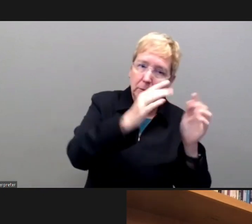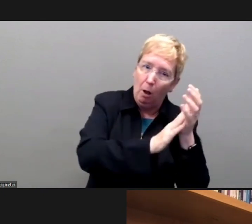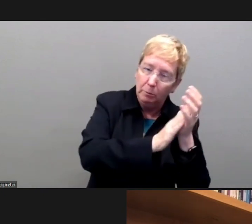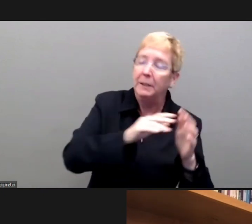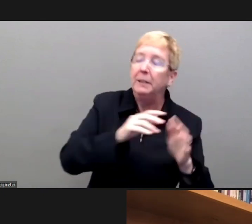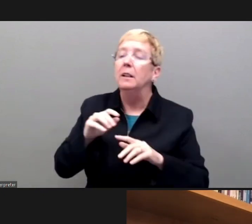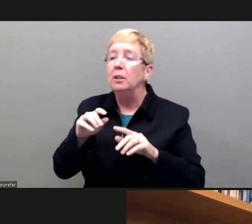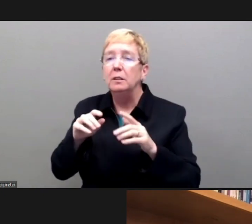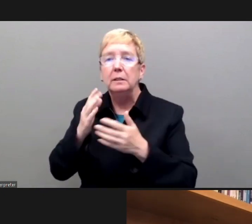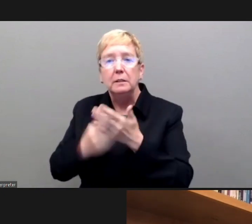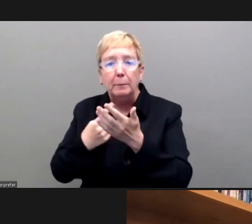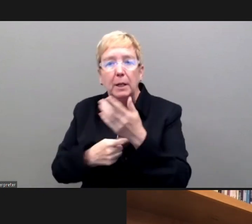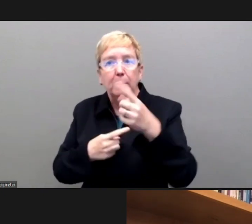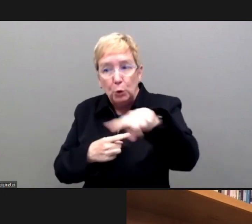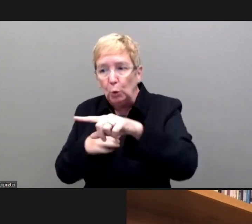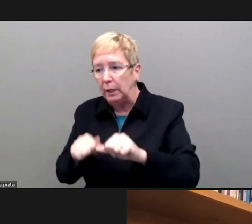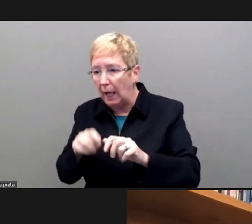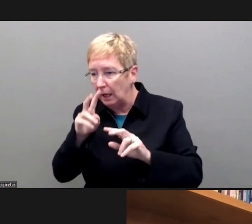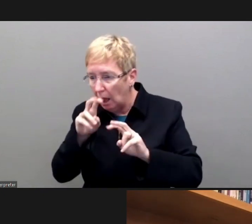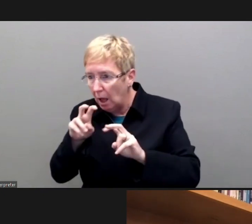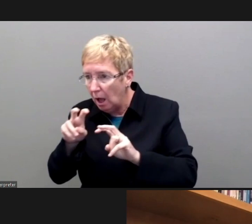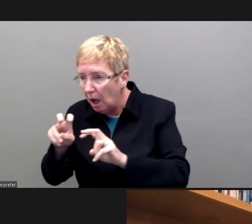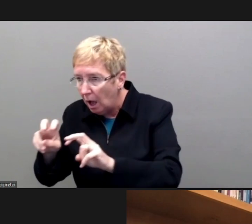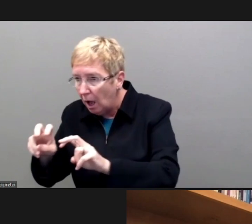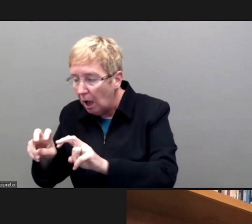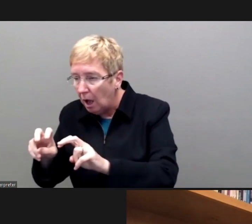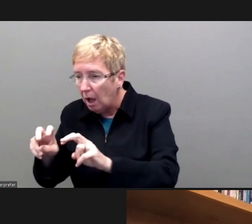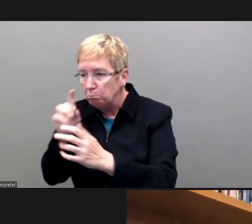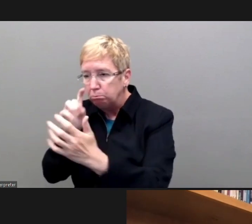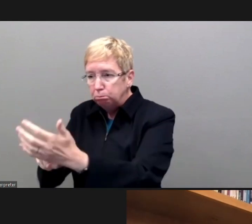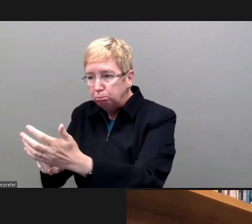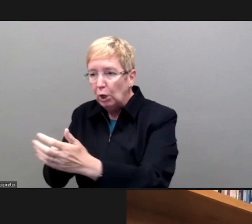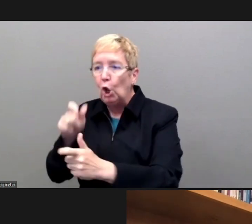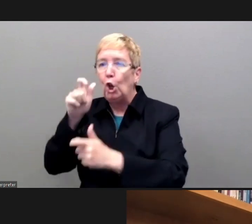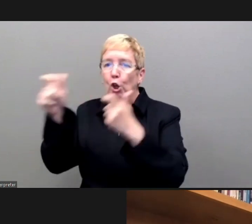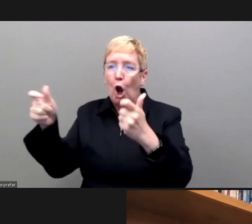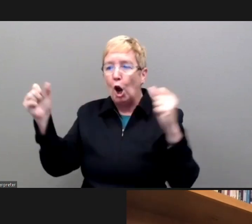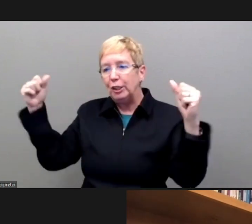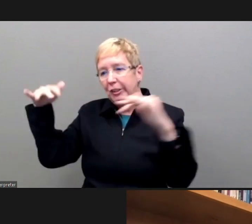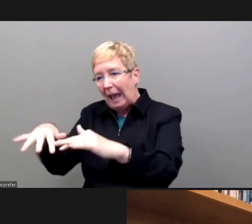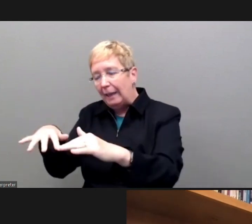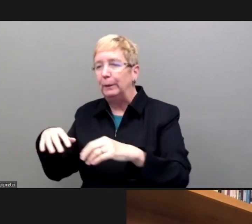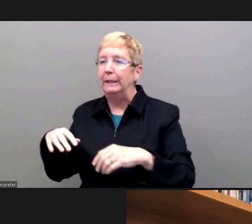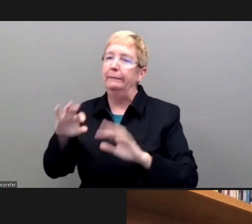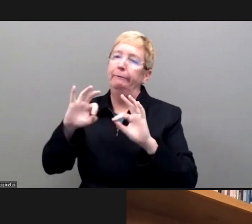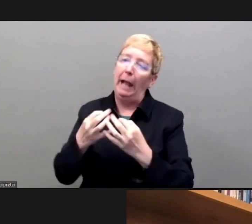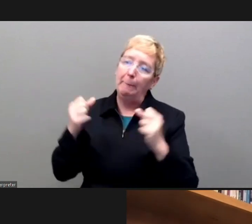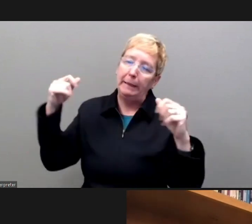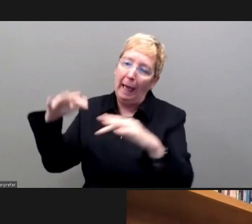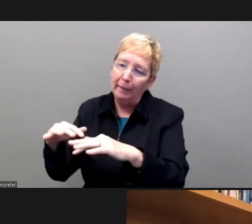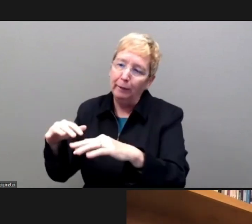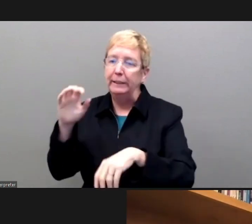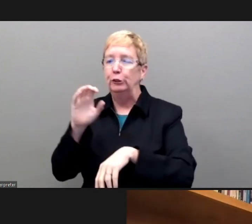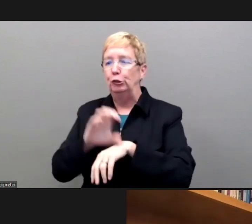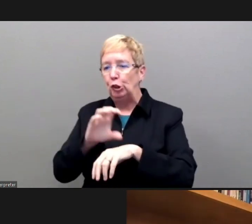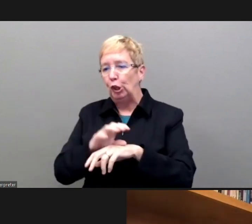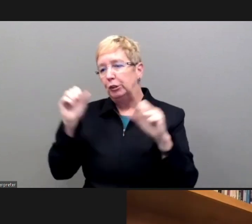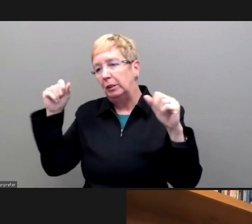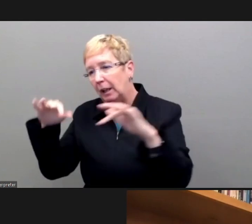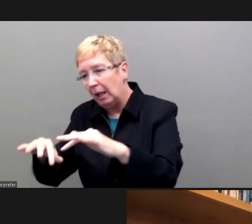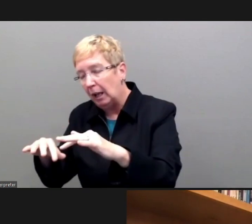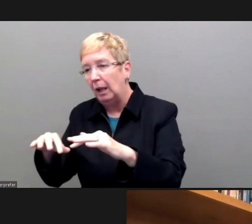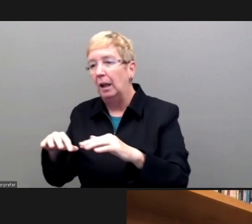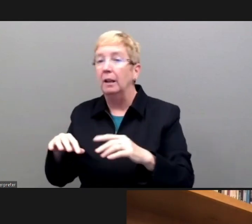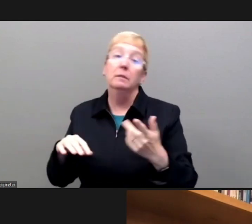to identify large gatherings or a family gathering or a church service, or as you're indicating, potentially the